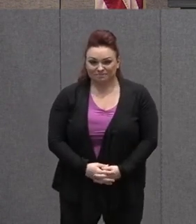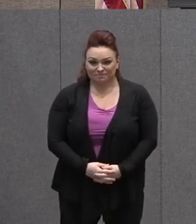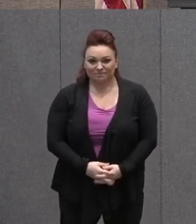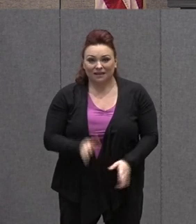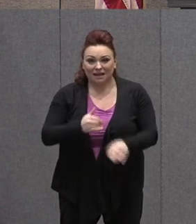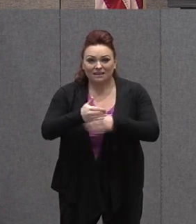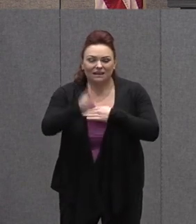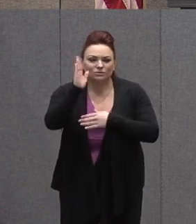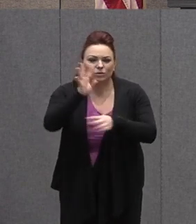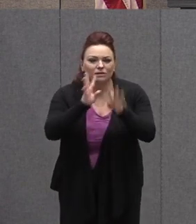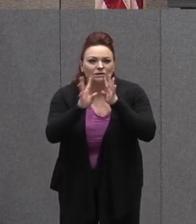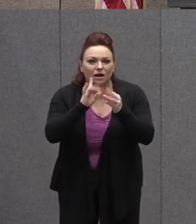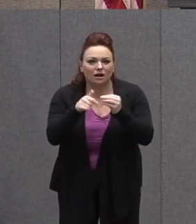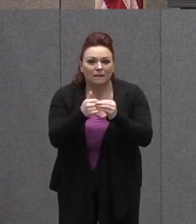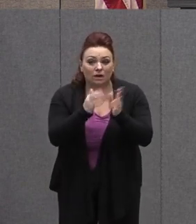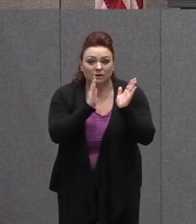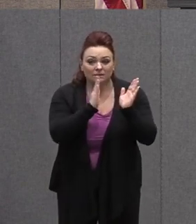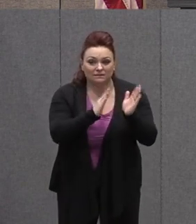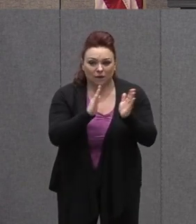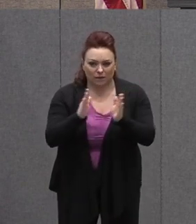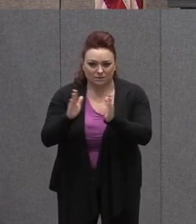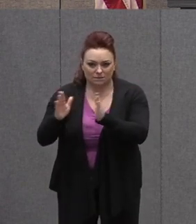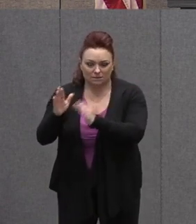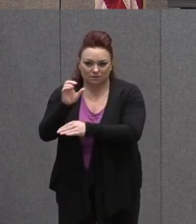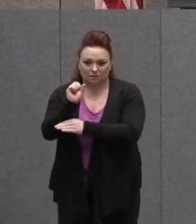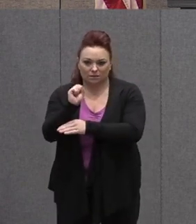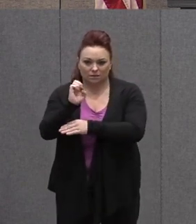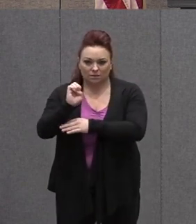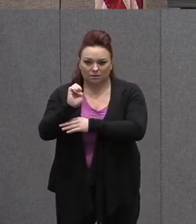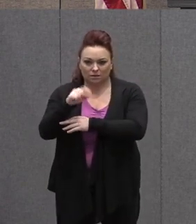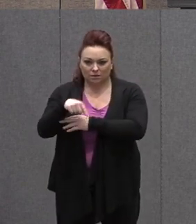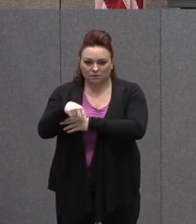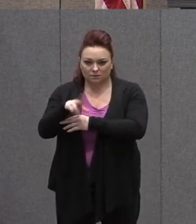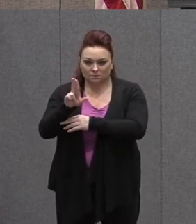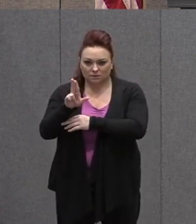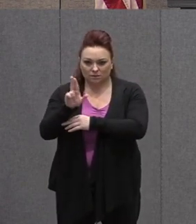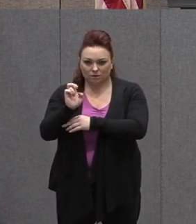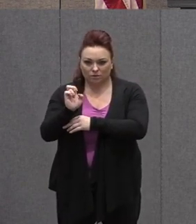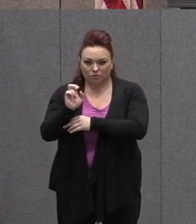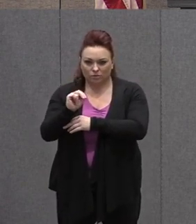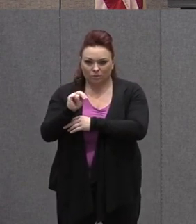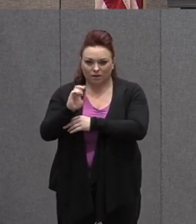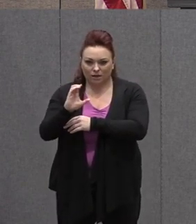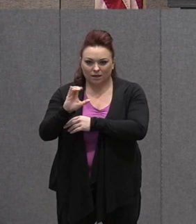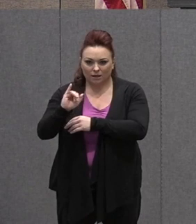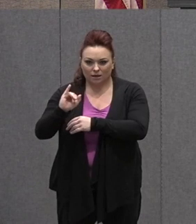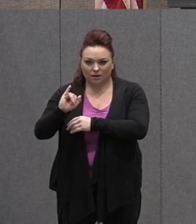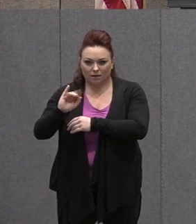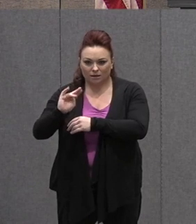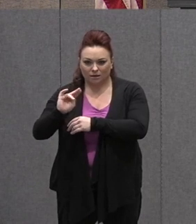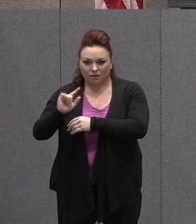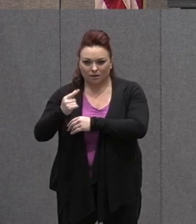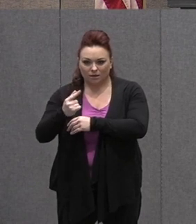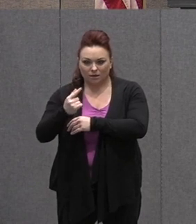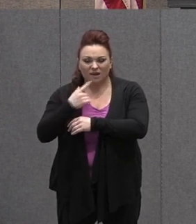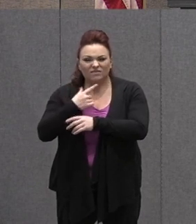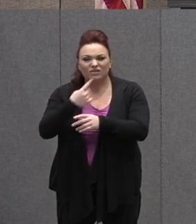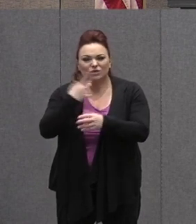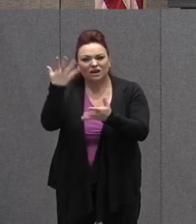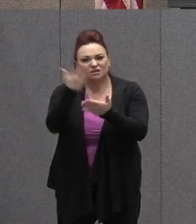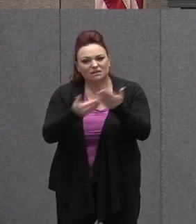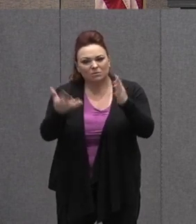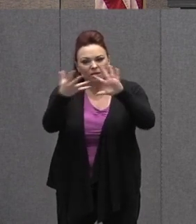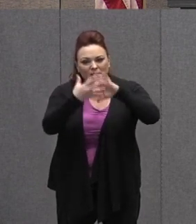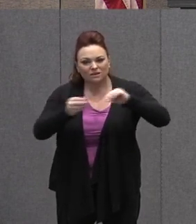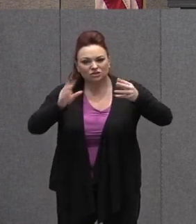Next, we're going to talk about sequencing. So if I were to retell somebody the story of the night gardener, I'd want to